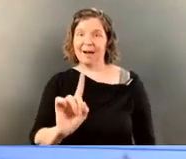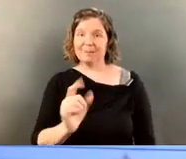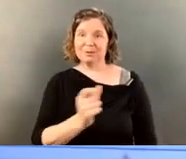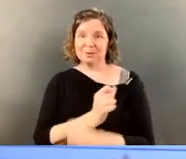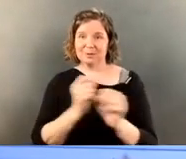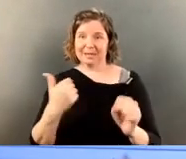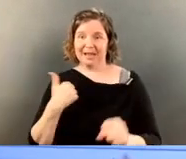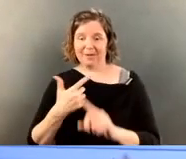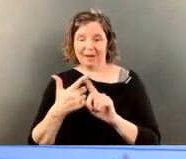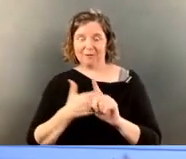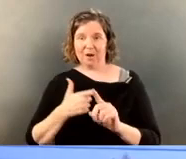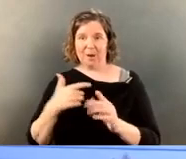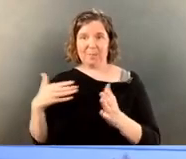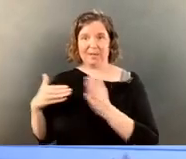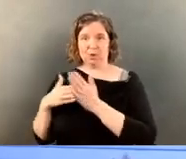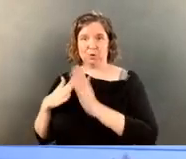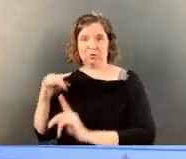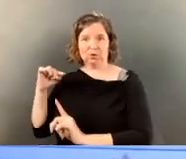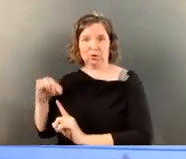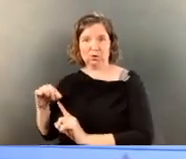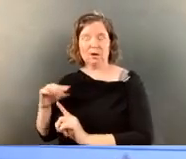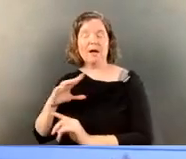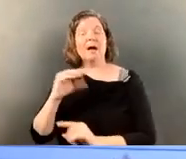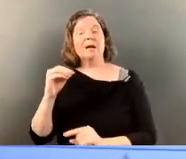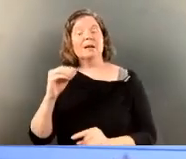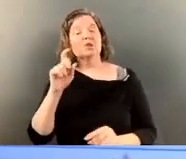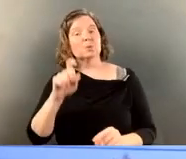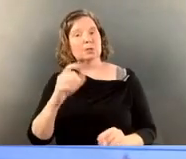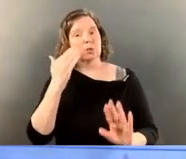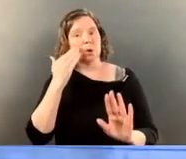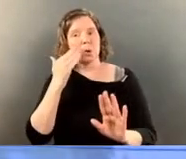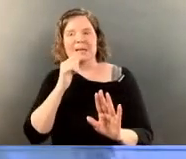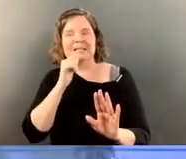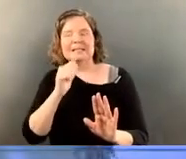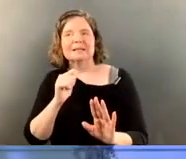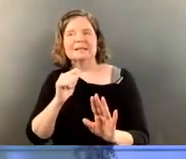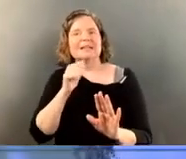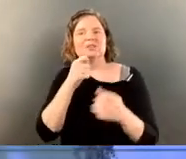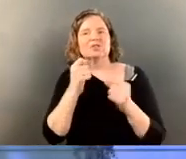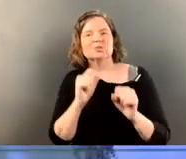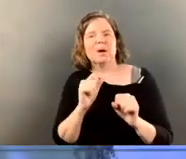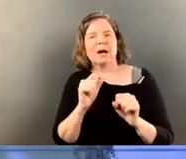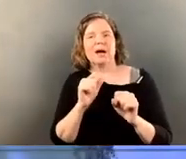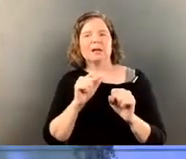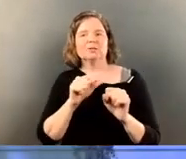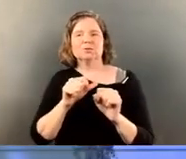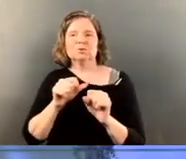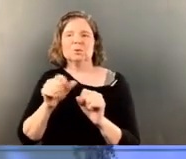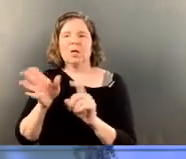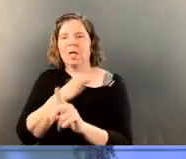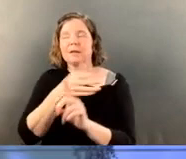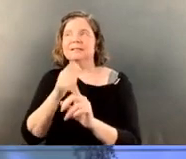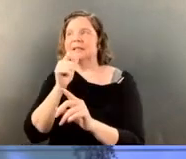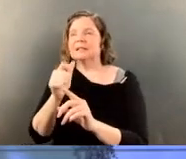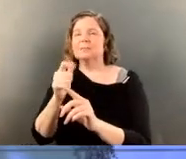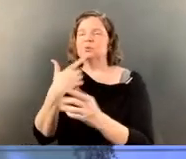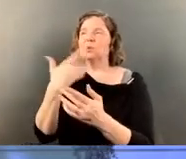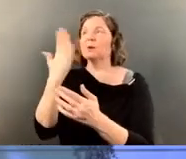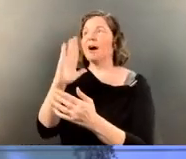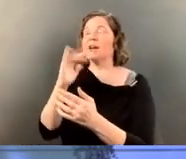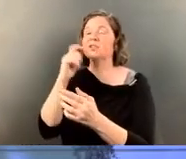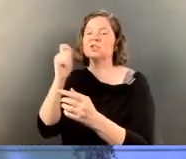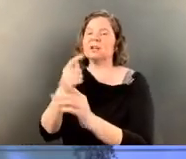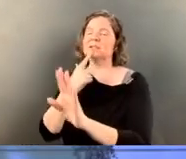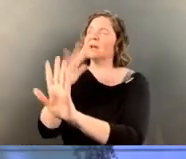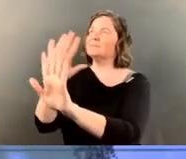us from the accuser. And you need to know, he doesn't try to take a shortcut. Jesus doesn't come to God as the